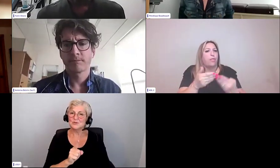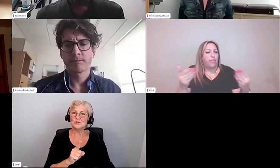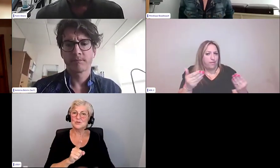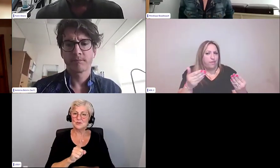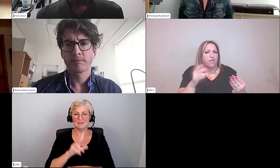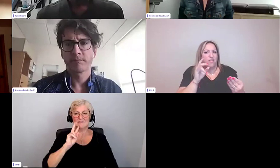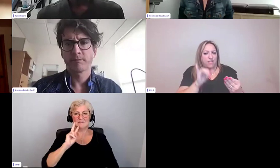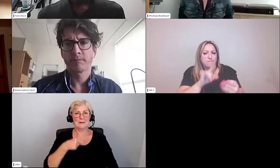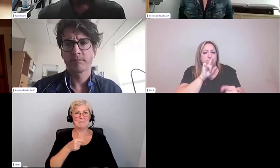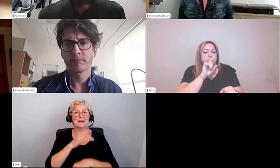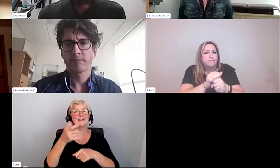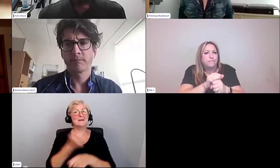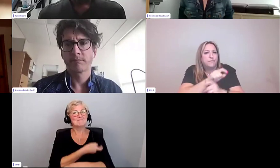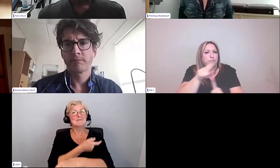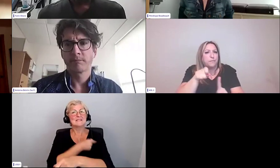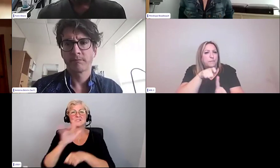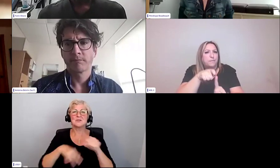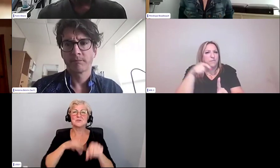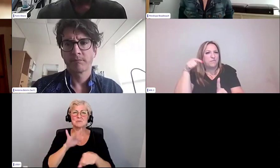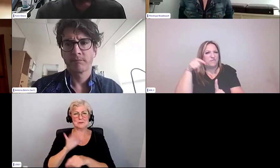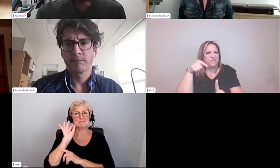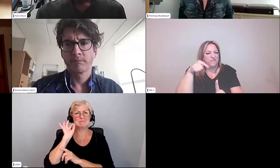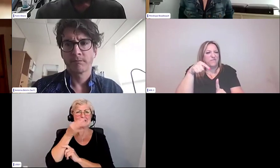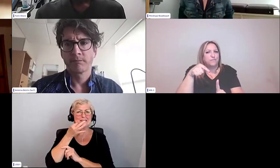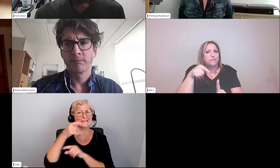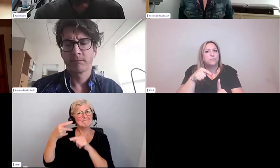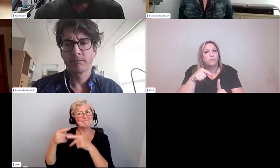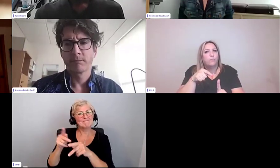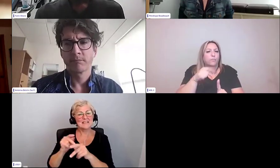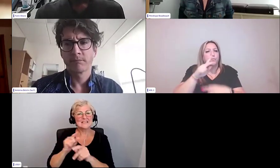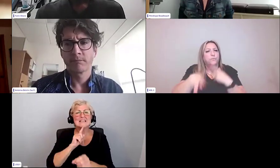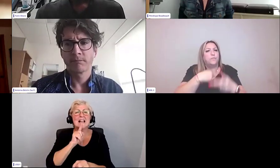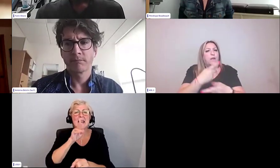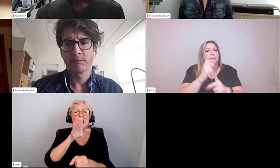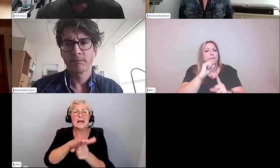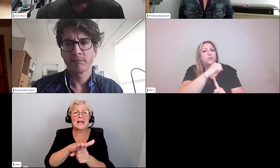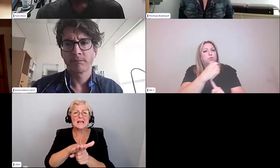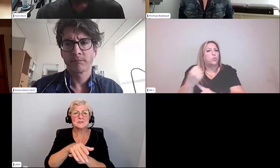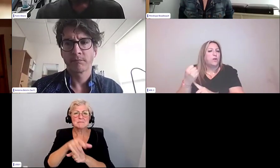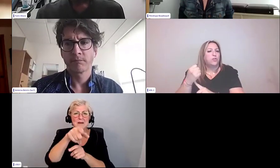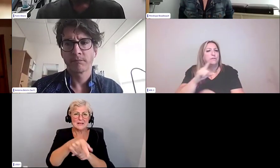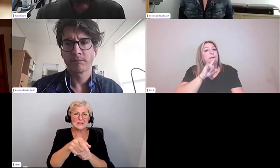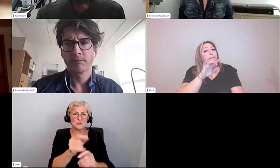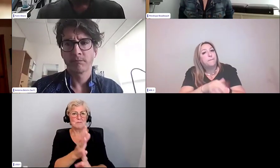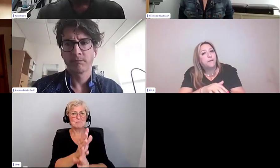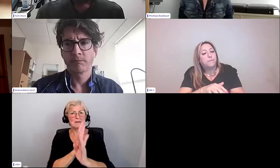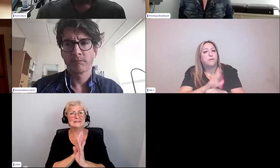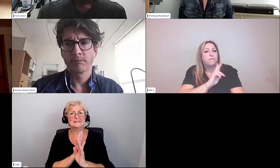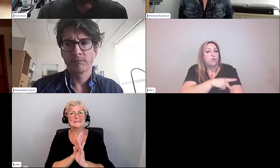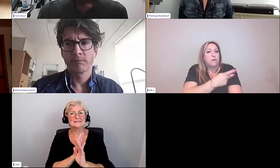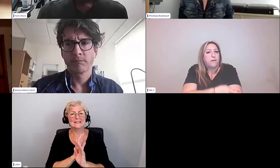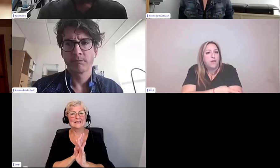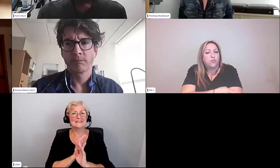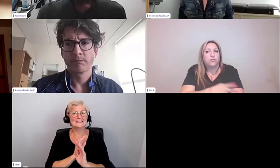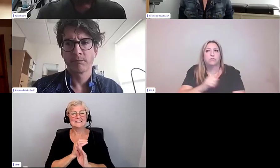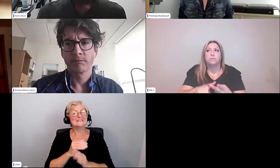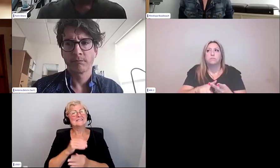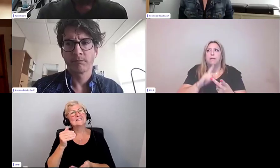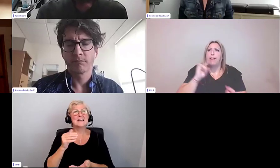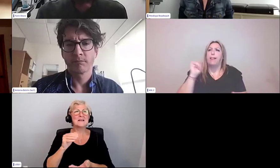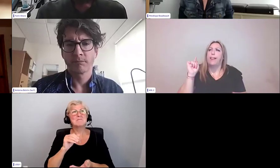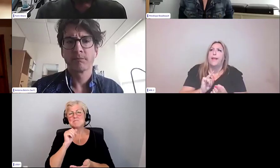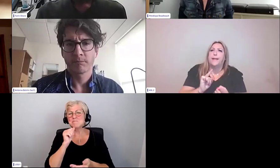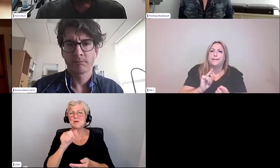that is really particular in this type of situation is the commitment of the patient. It's